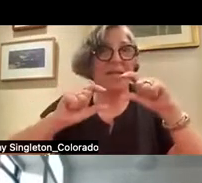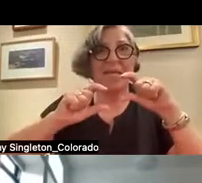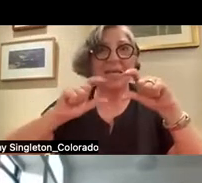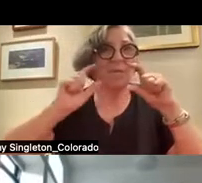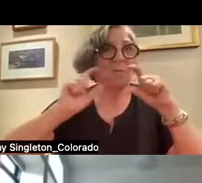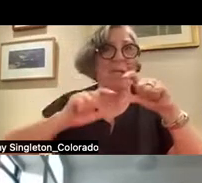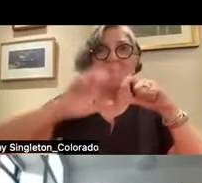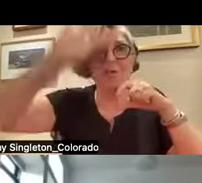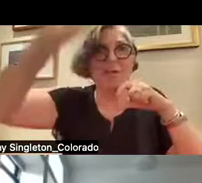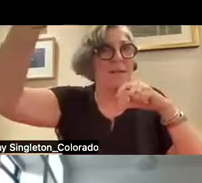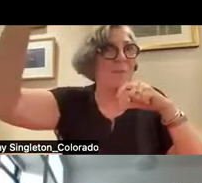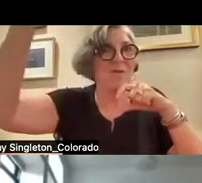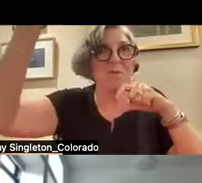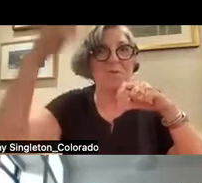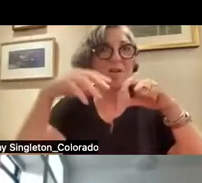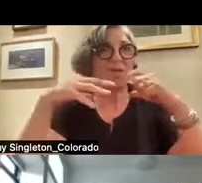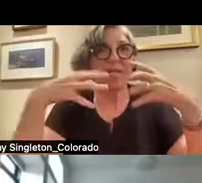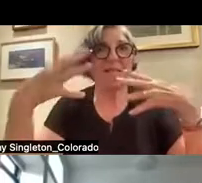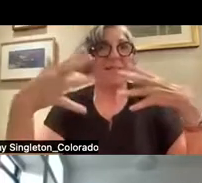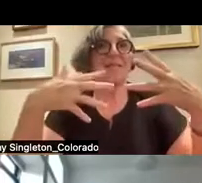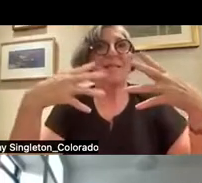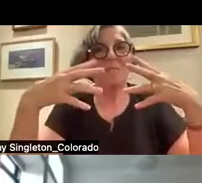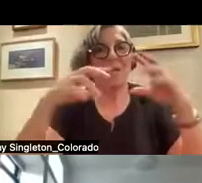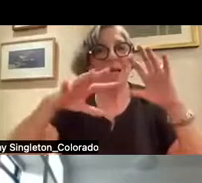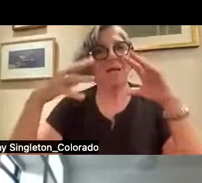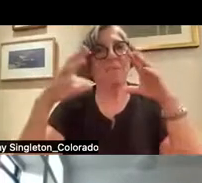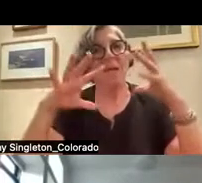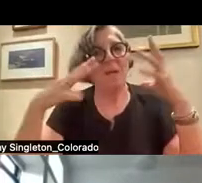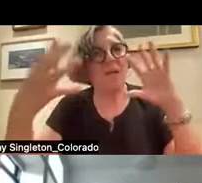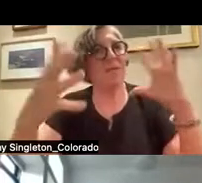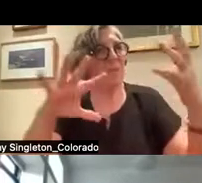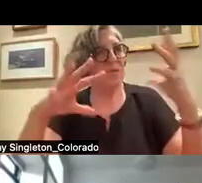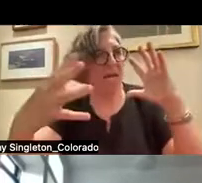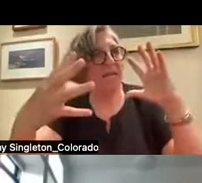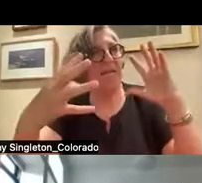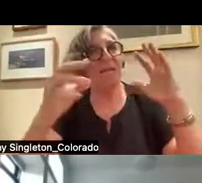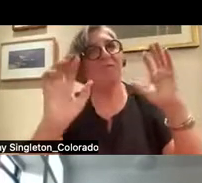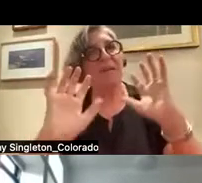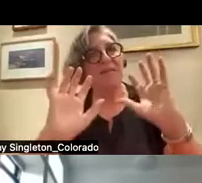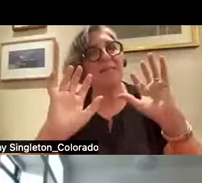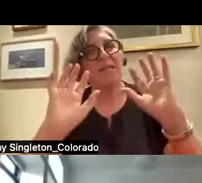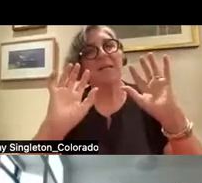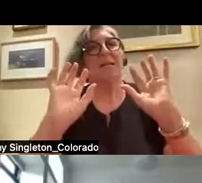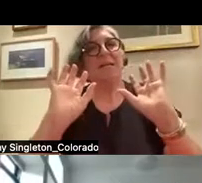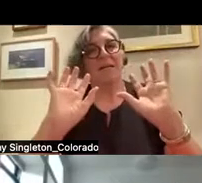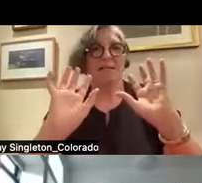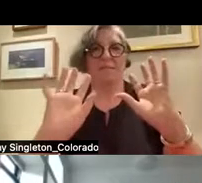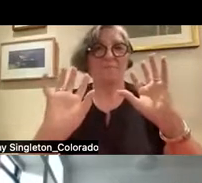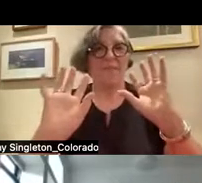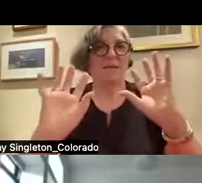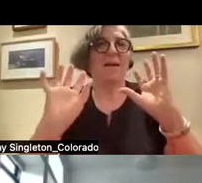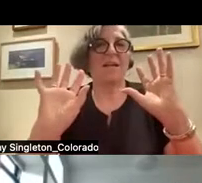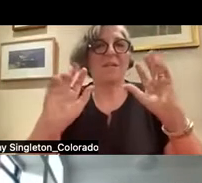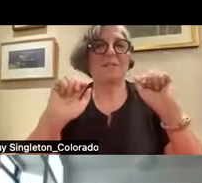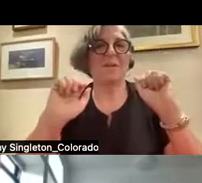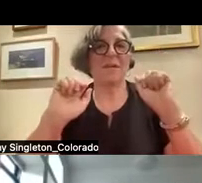home signing kid in one country and compare it to another country, and they seem, again, it may be that the modality invites